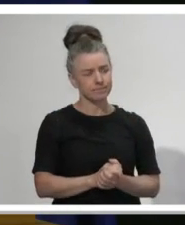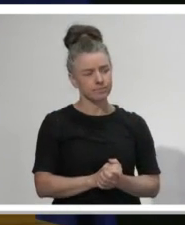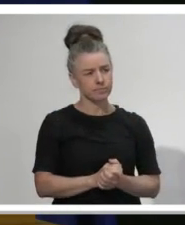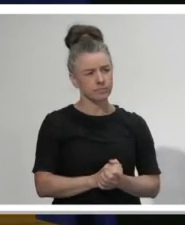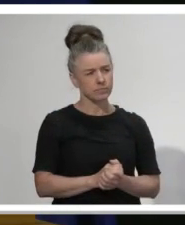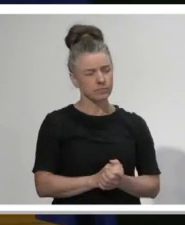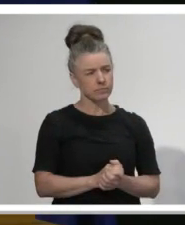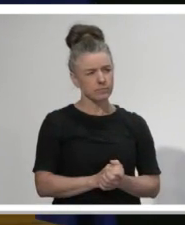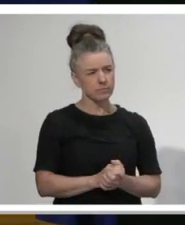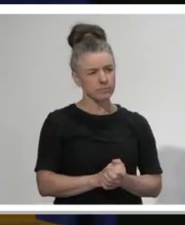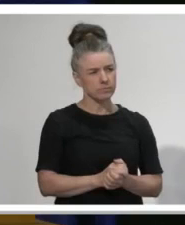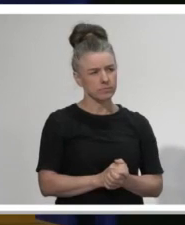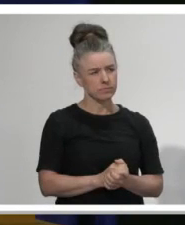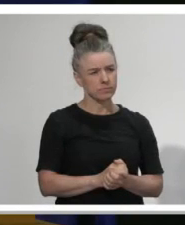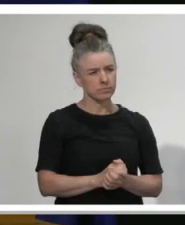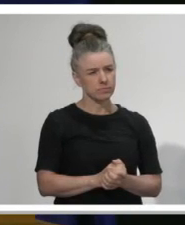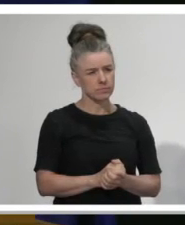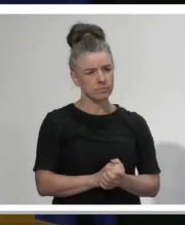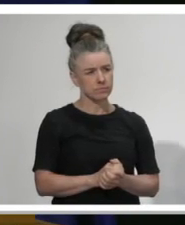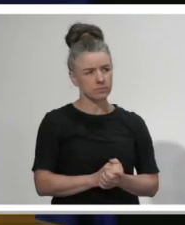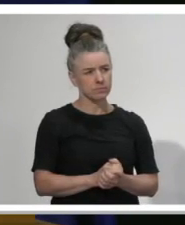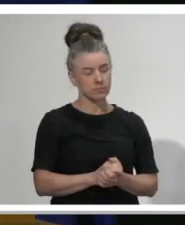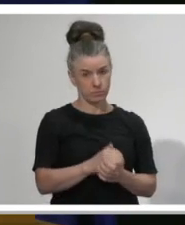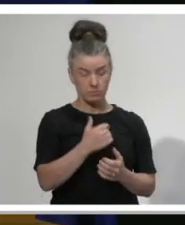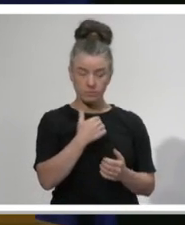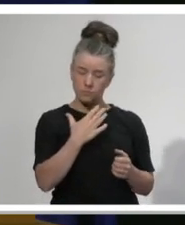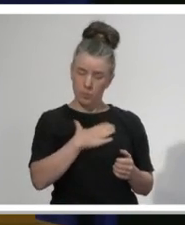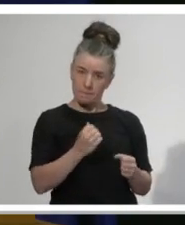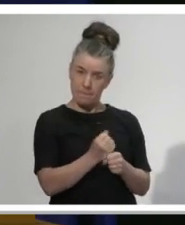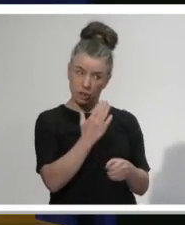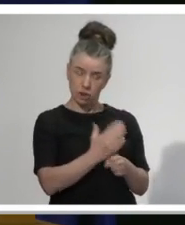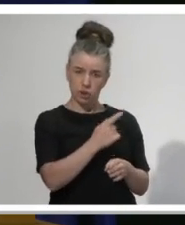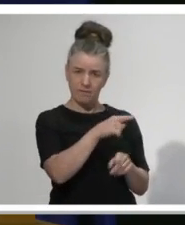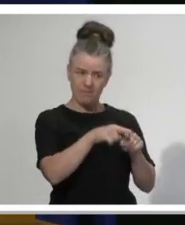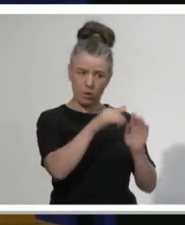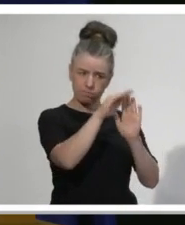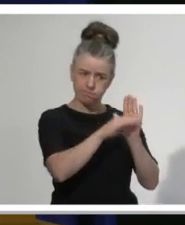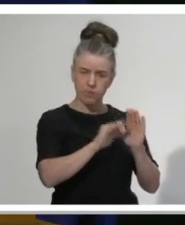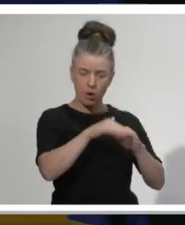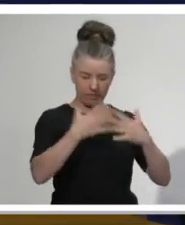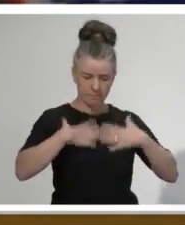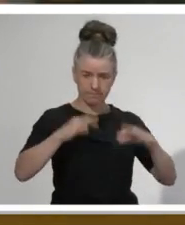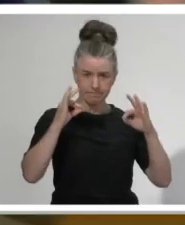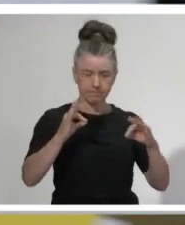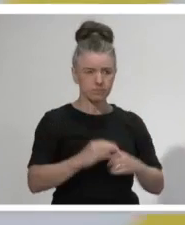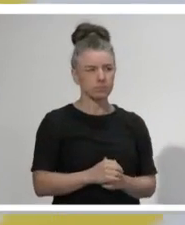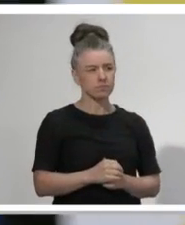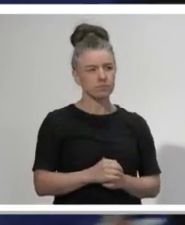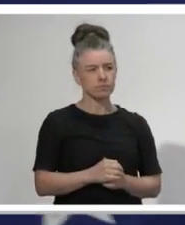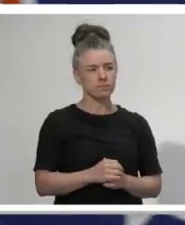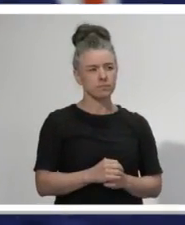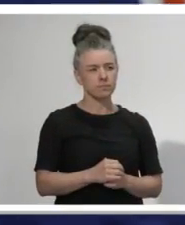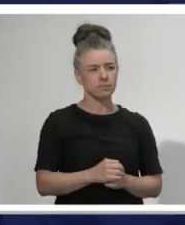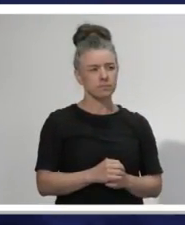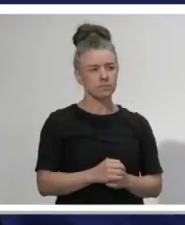possible breaches of any PPE. We really want that assurance. And just to be absolutely clear, that obviously this is a hospital that's been dealing